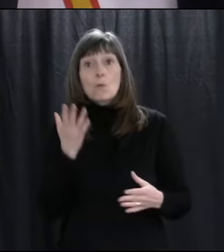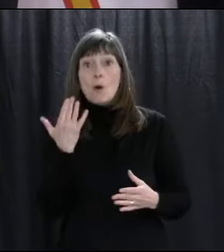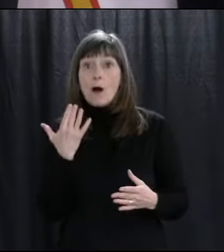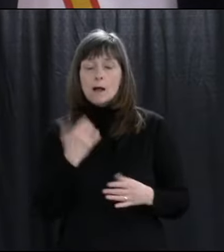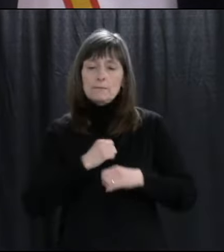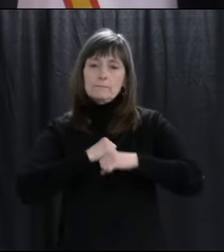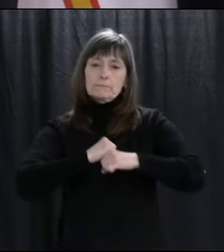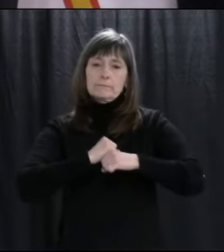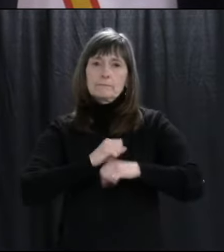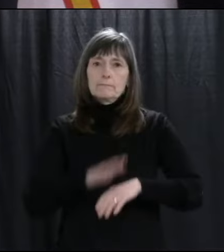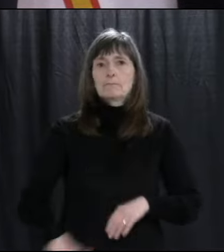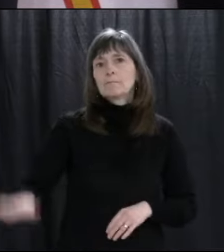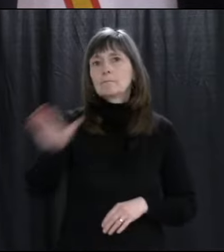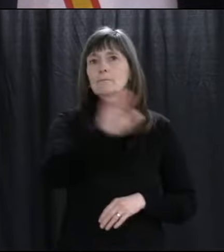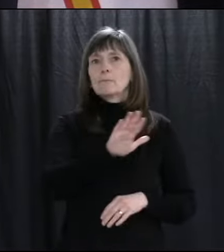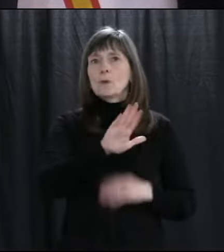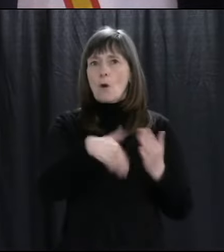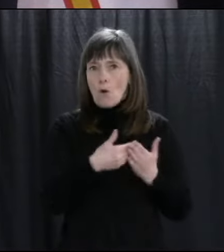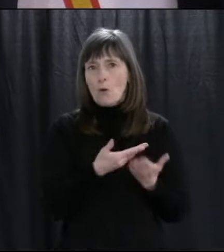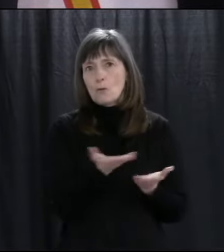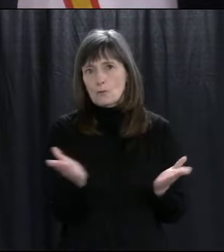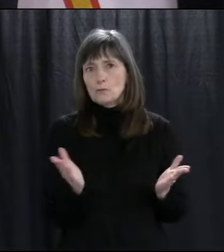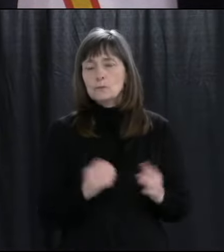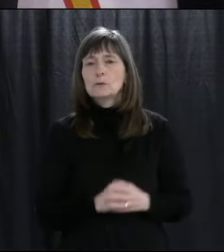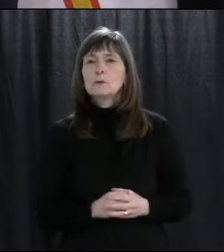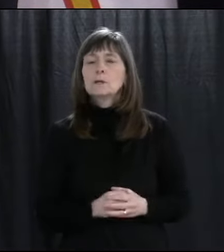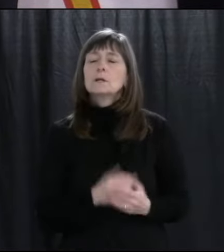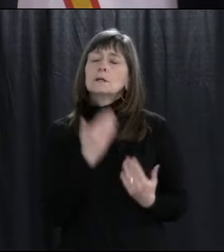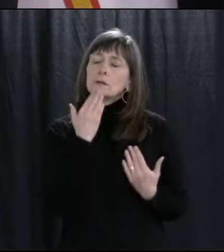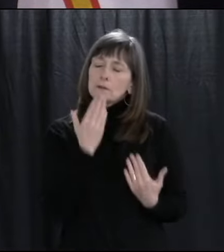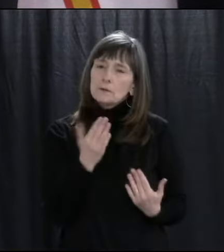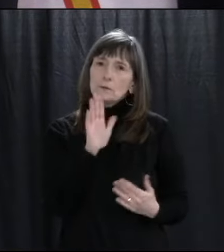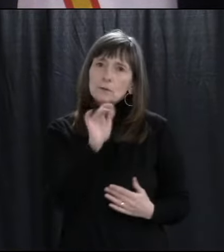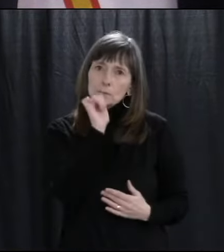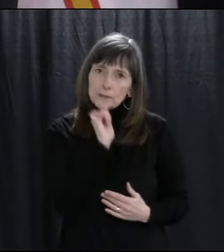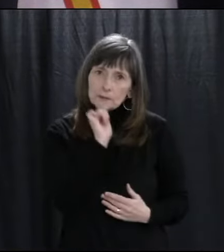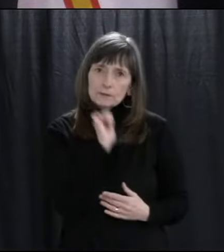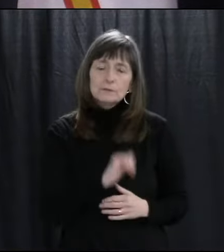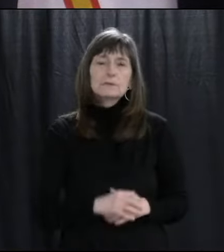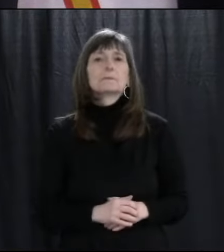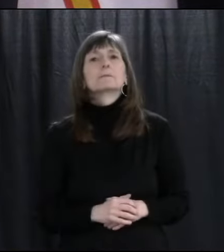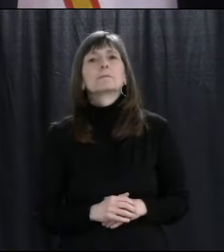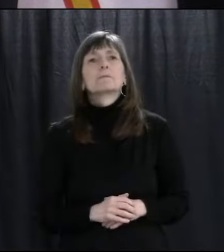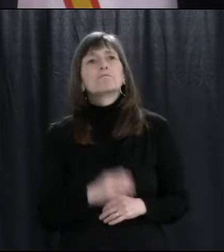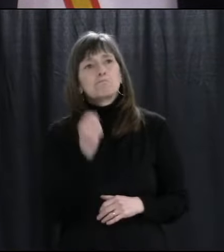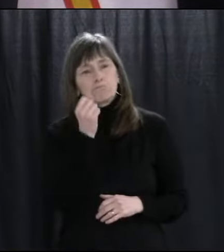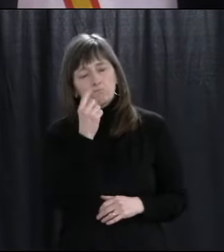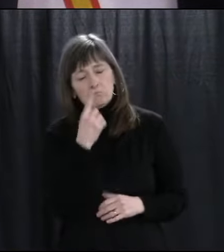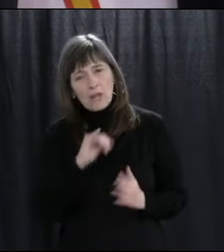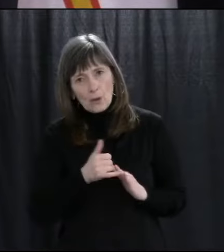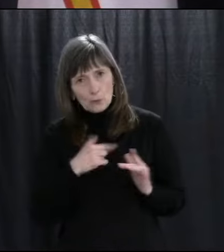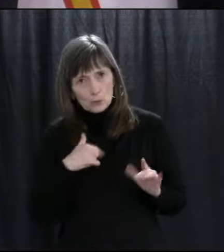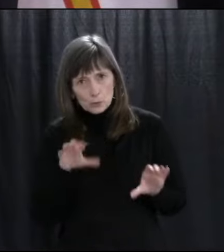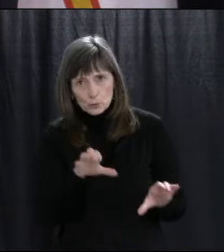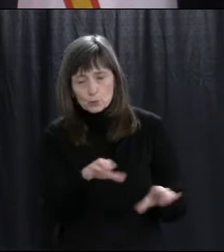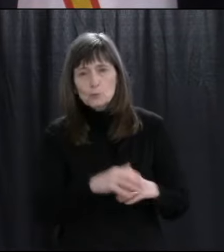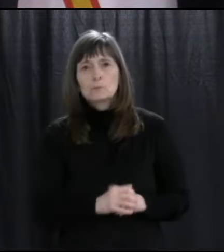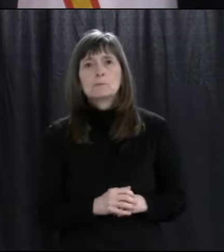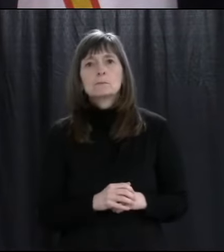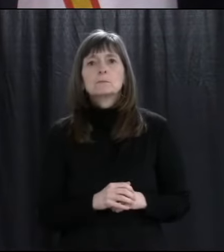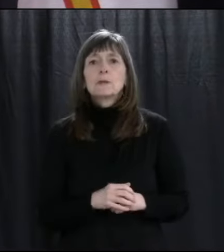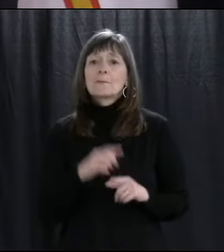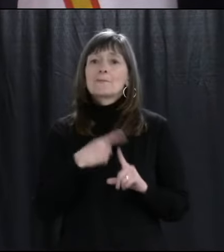population. I want to thank everyone for your patience, understanding, and your collective actions to